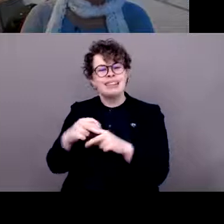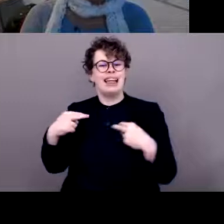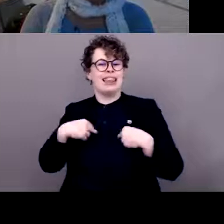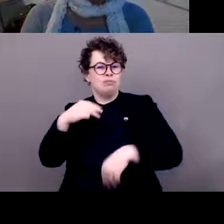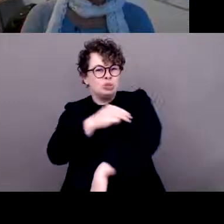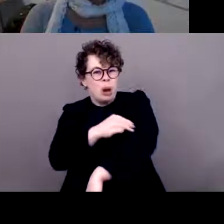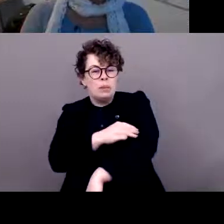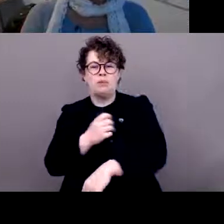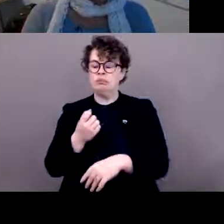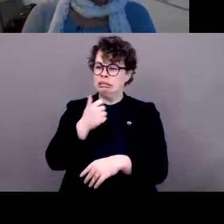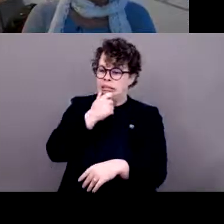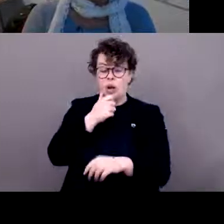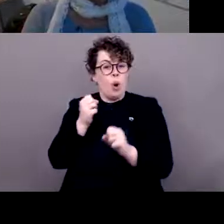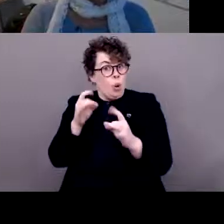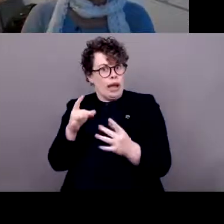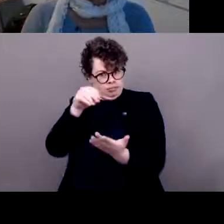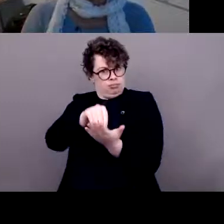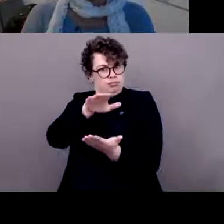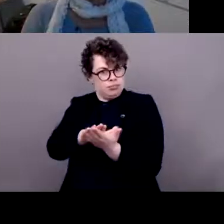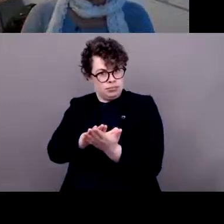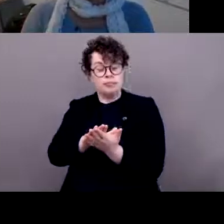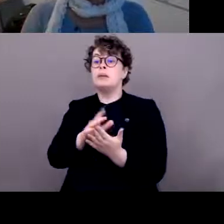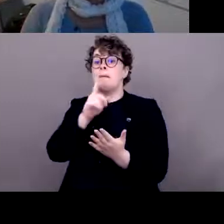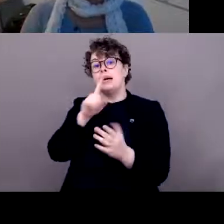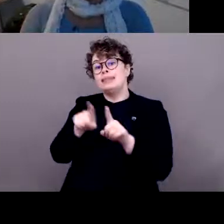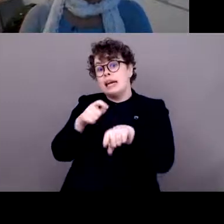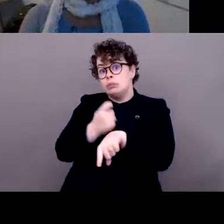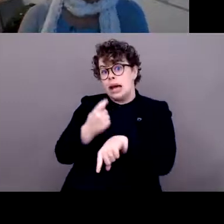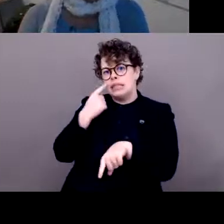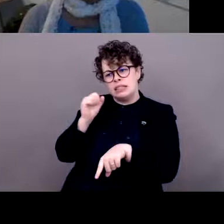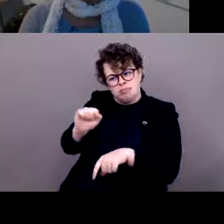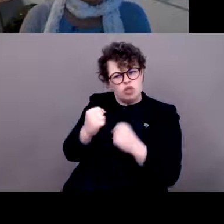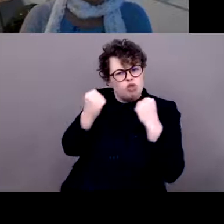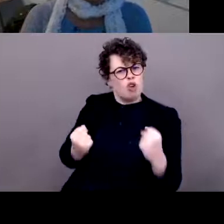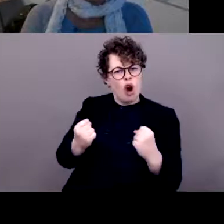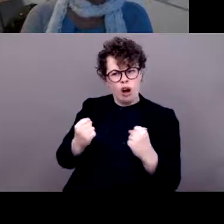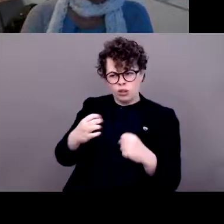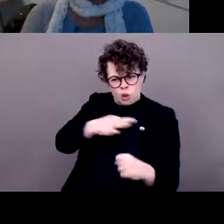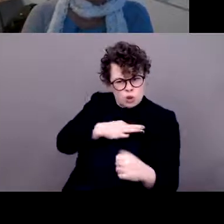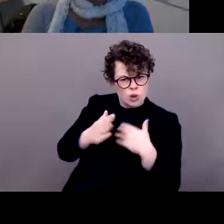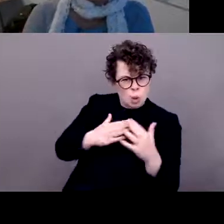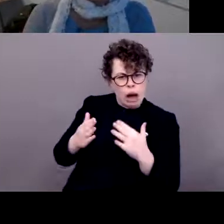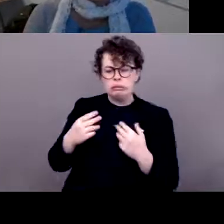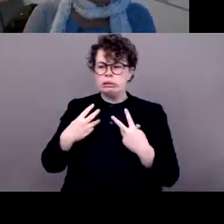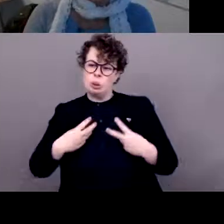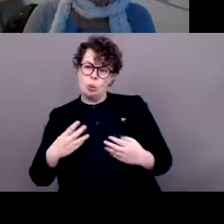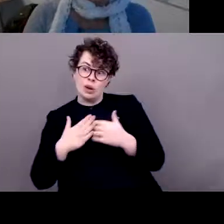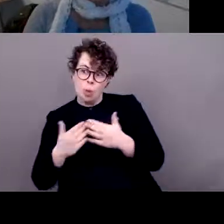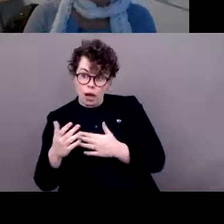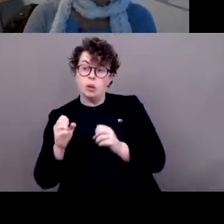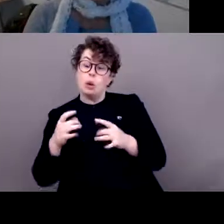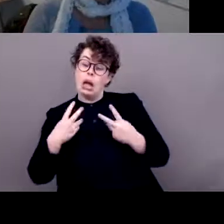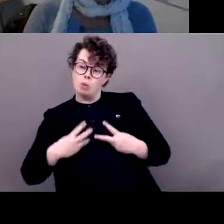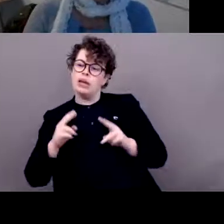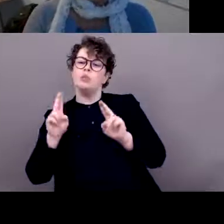strengths. Can we, in terms of supporting children, use their strengths to develop their lesser